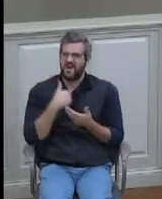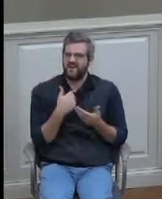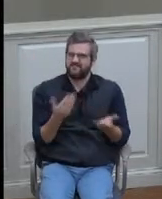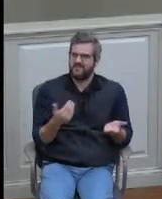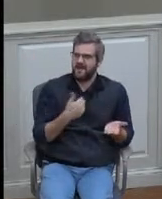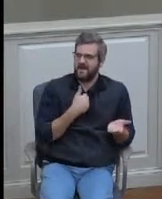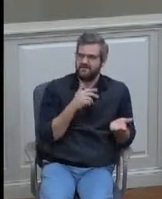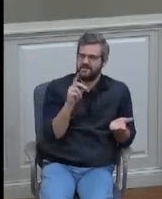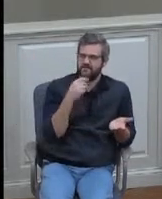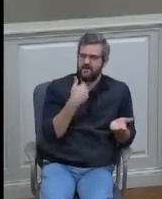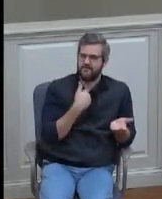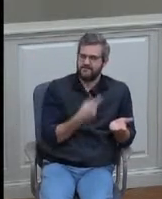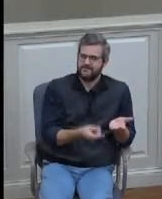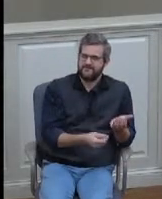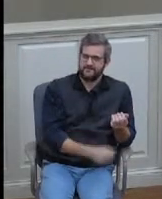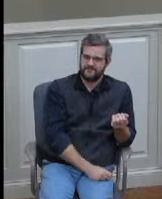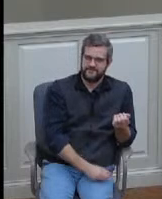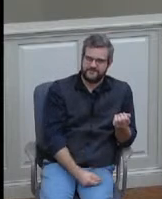our community.